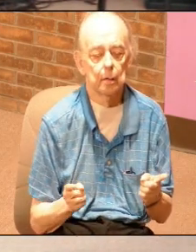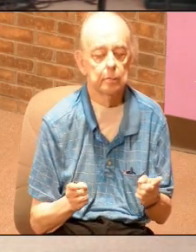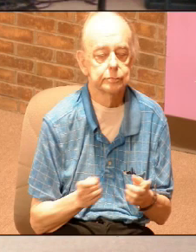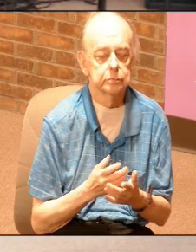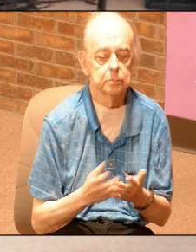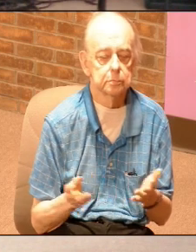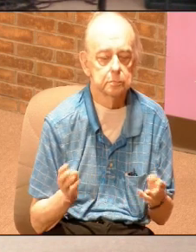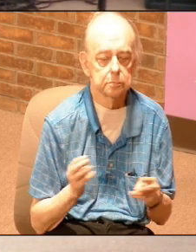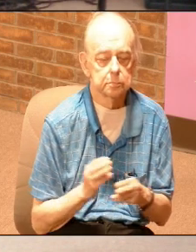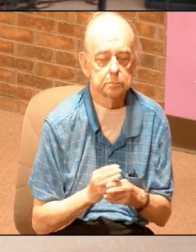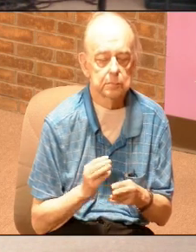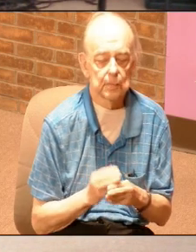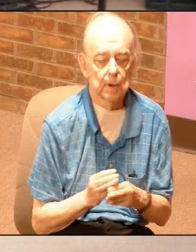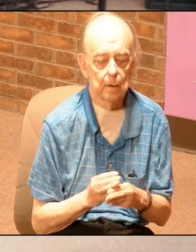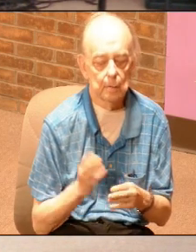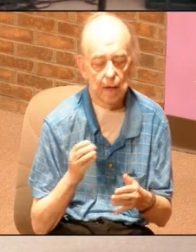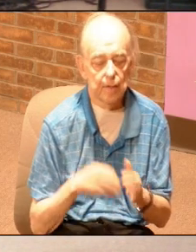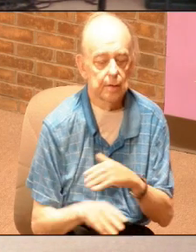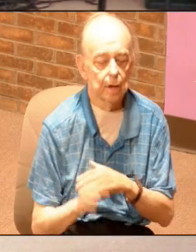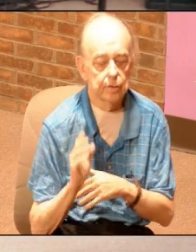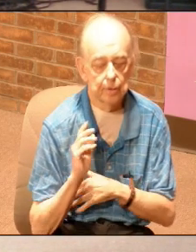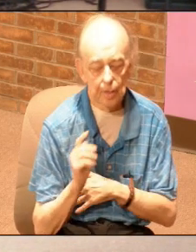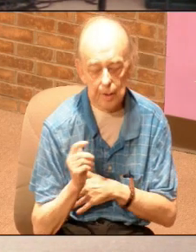thing called math induction theory.